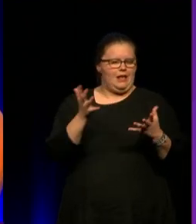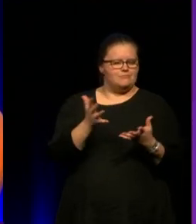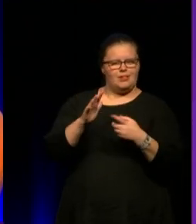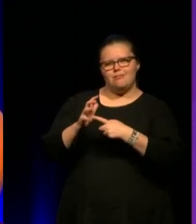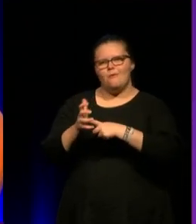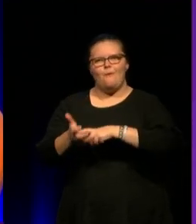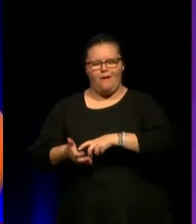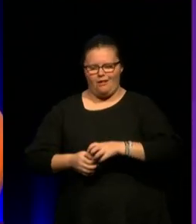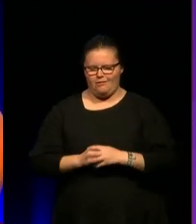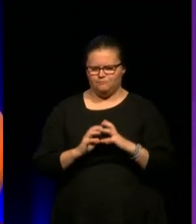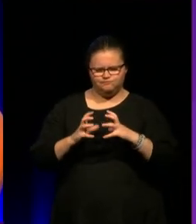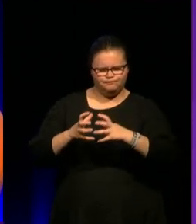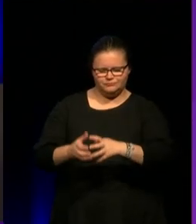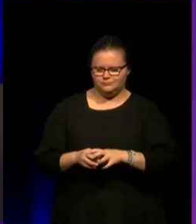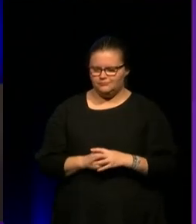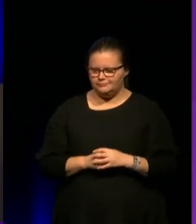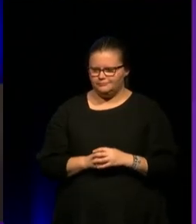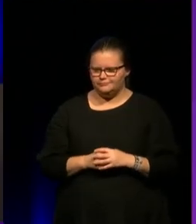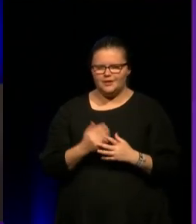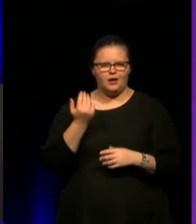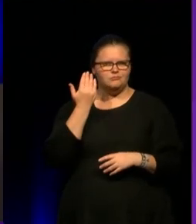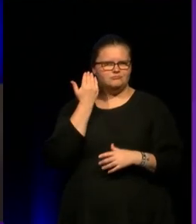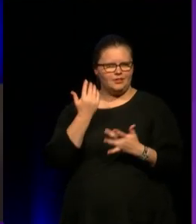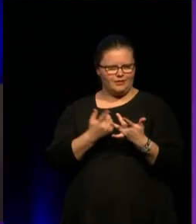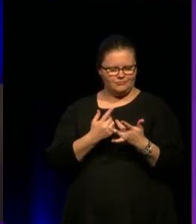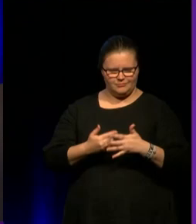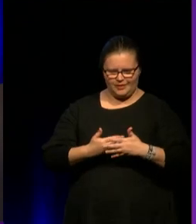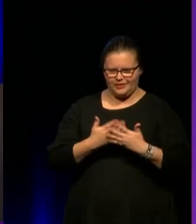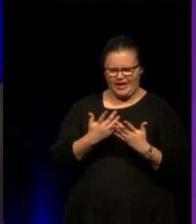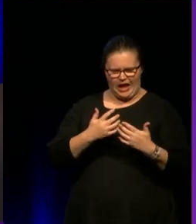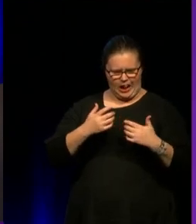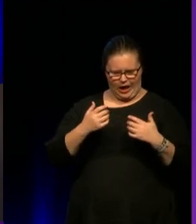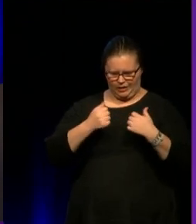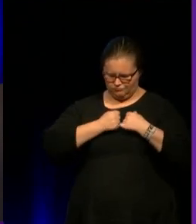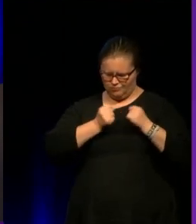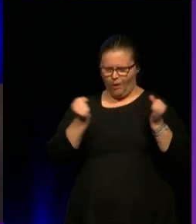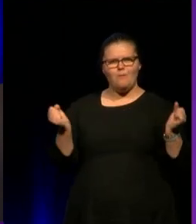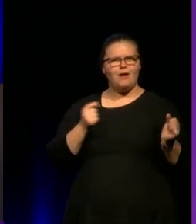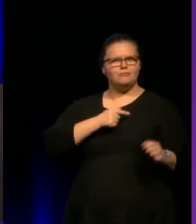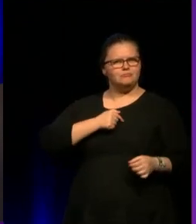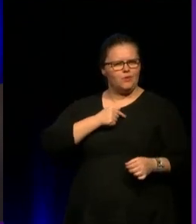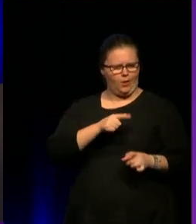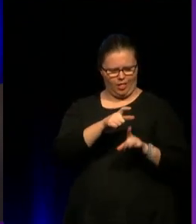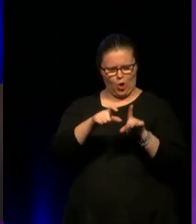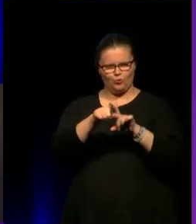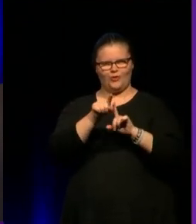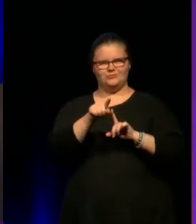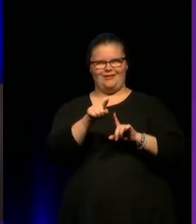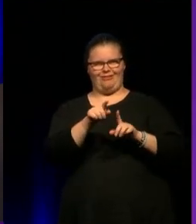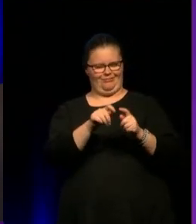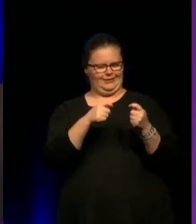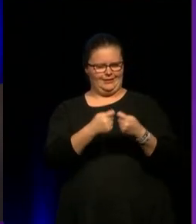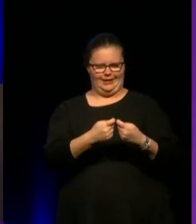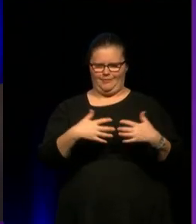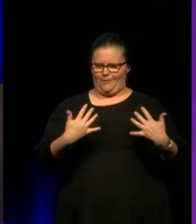the ball. When I was out there the other day, and it was the openness, the honesty, the culture is just, you can't get away